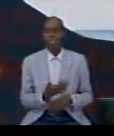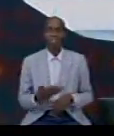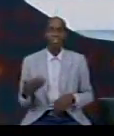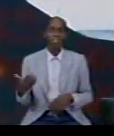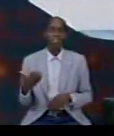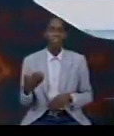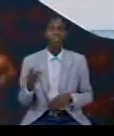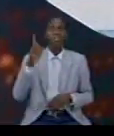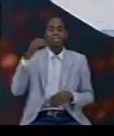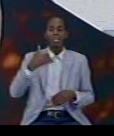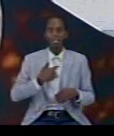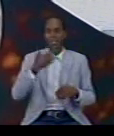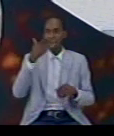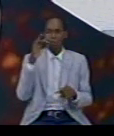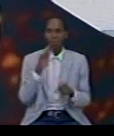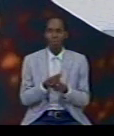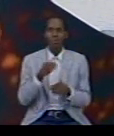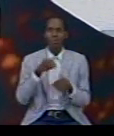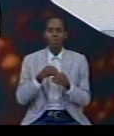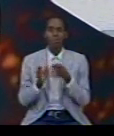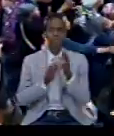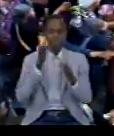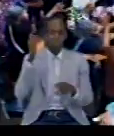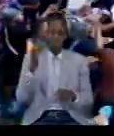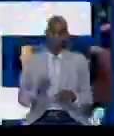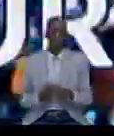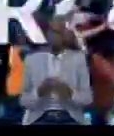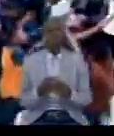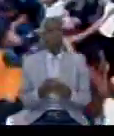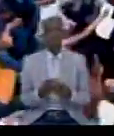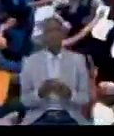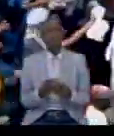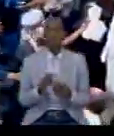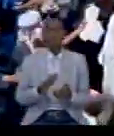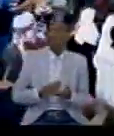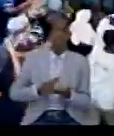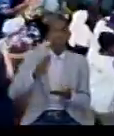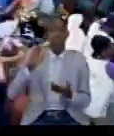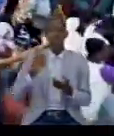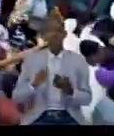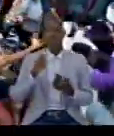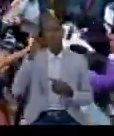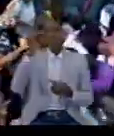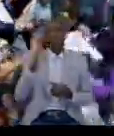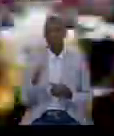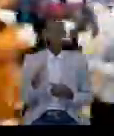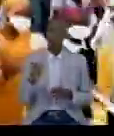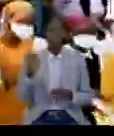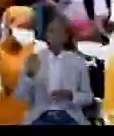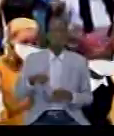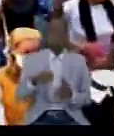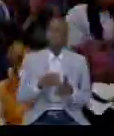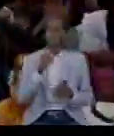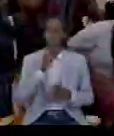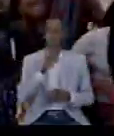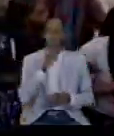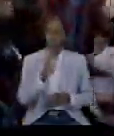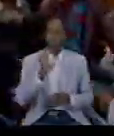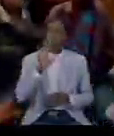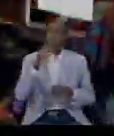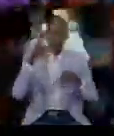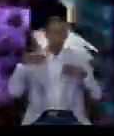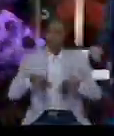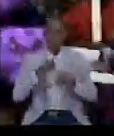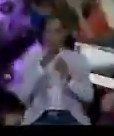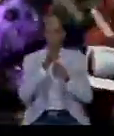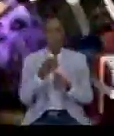everything he has promised in Jesus' name. Claro, Señor. Yes, it's true. Your personal